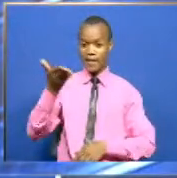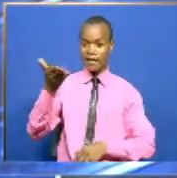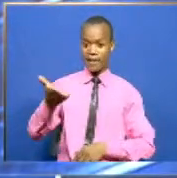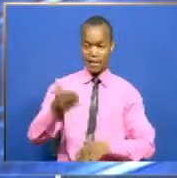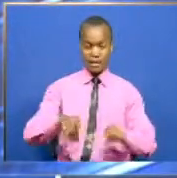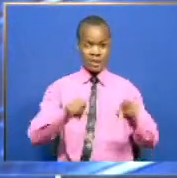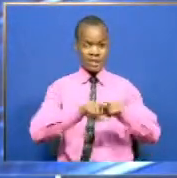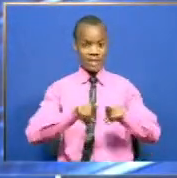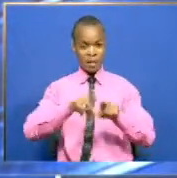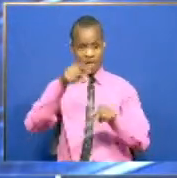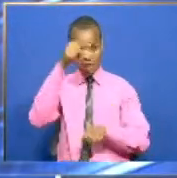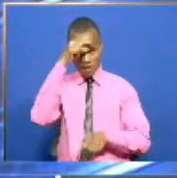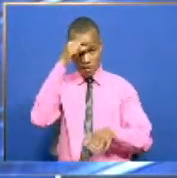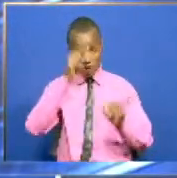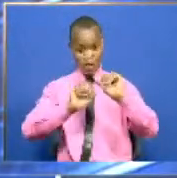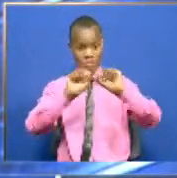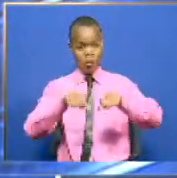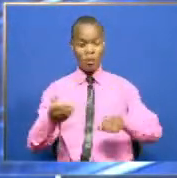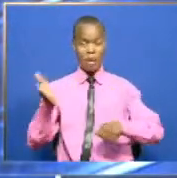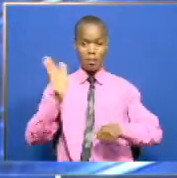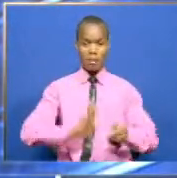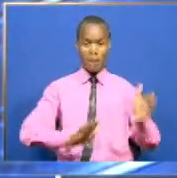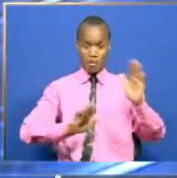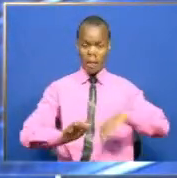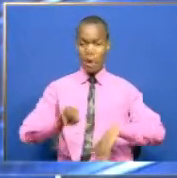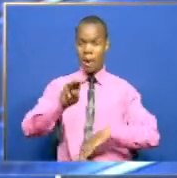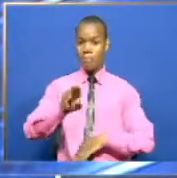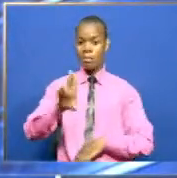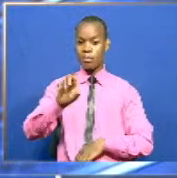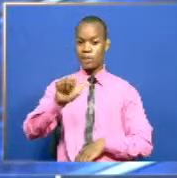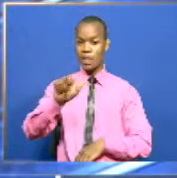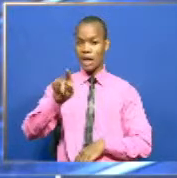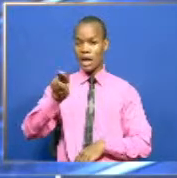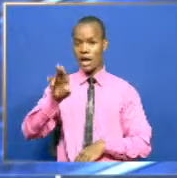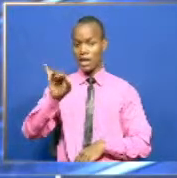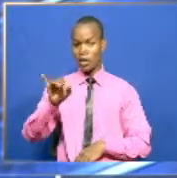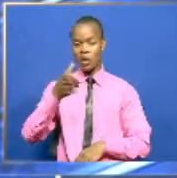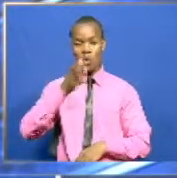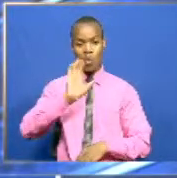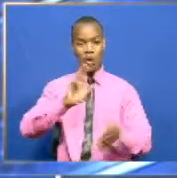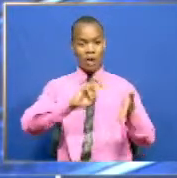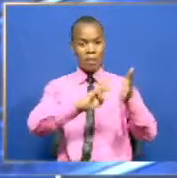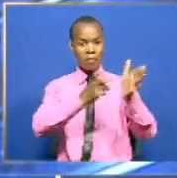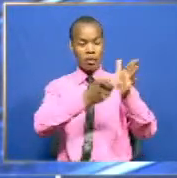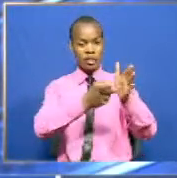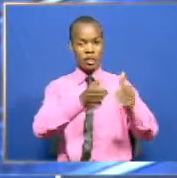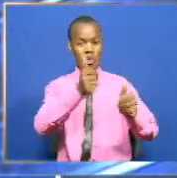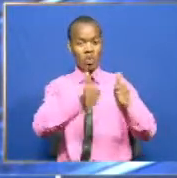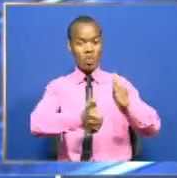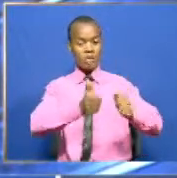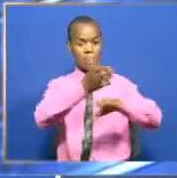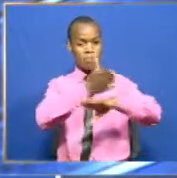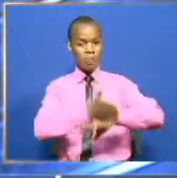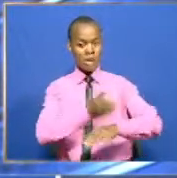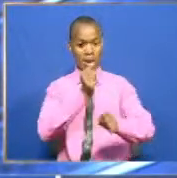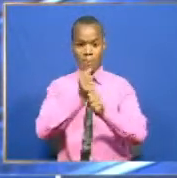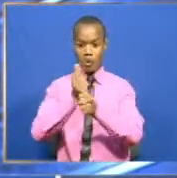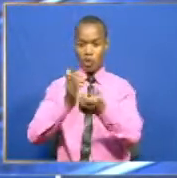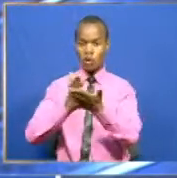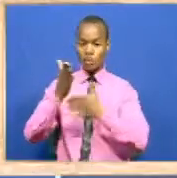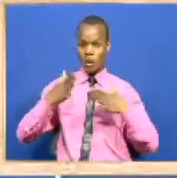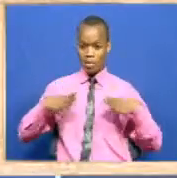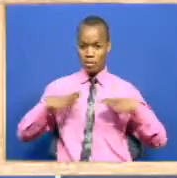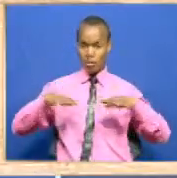the government will rehabilitate Msalani water project that had stalled to ensure residents have enough